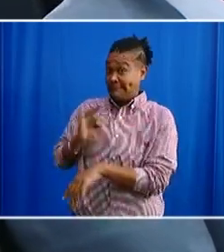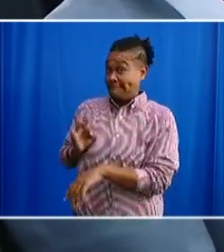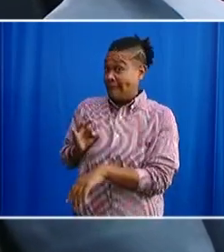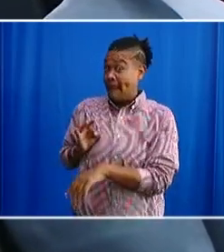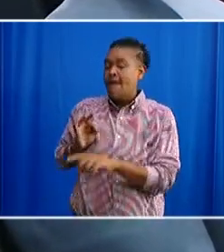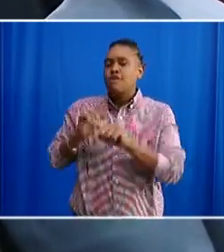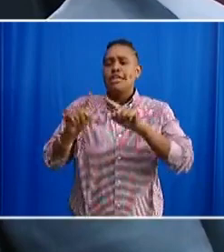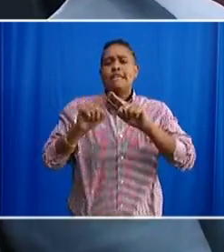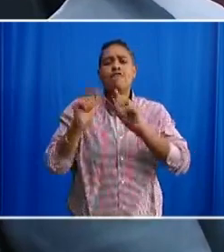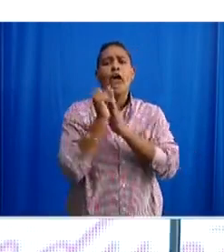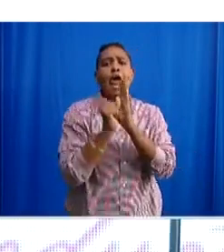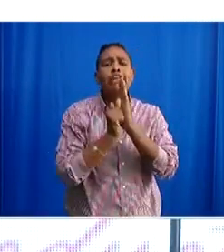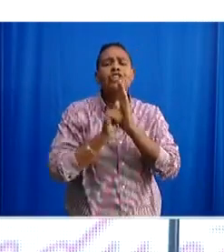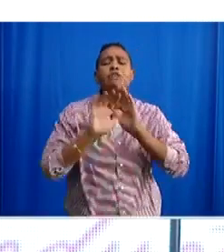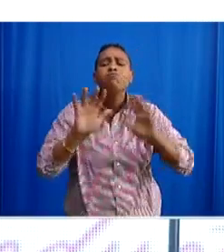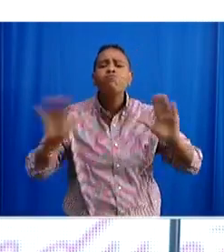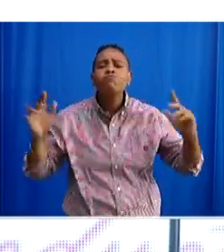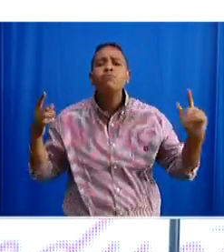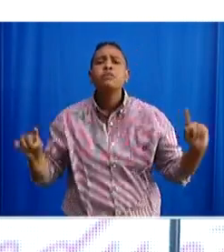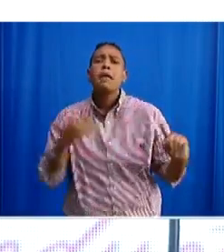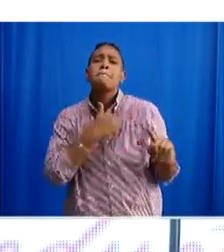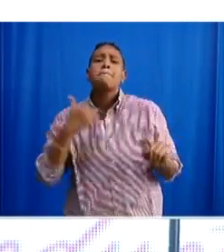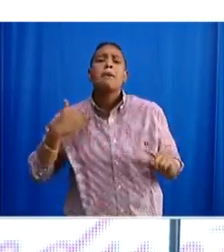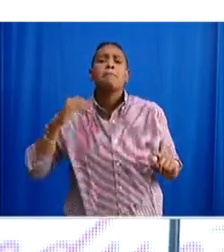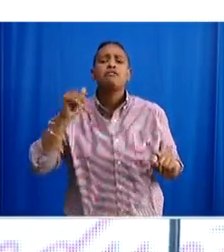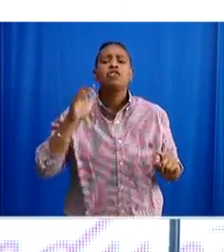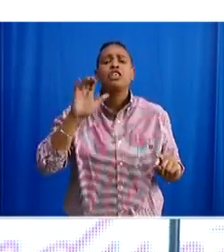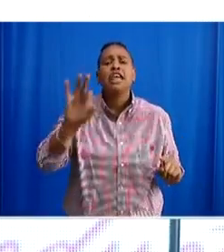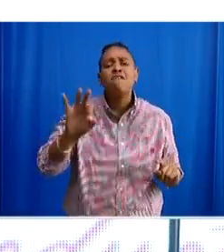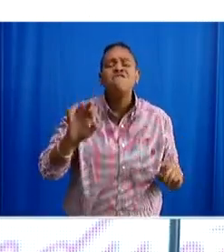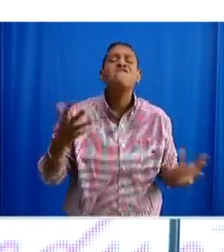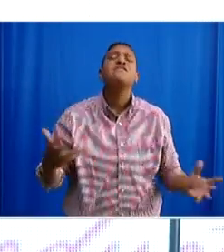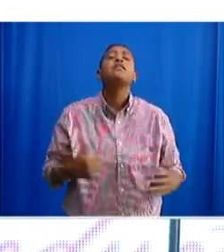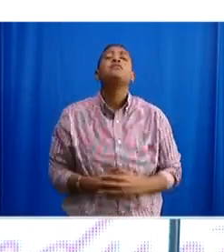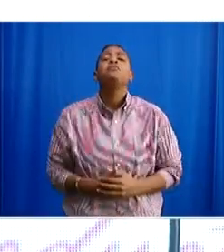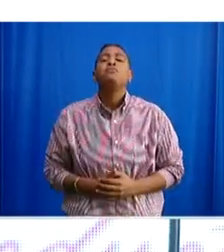agencies, members of the JCF,